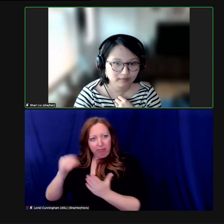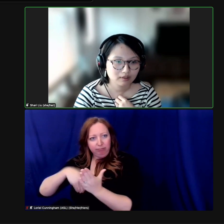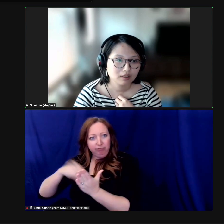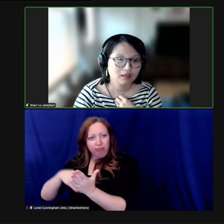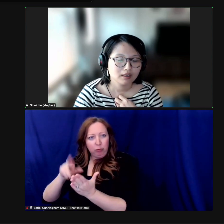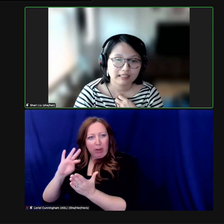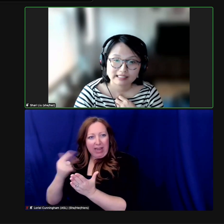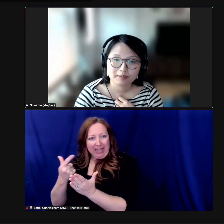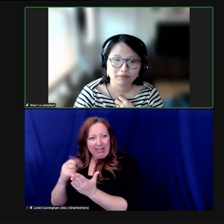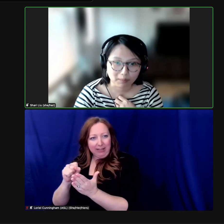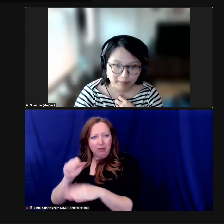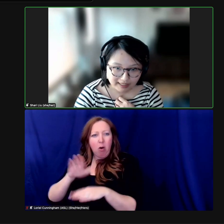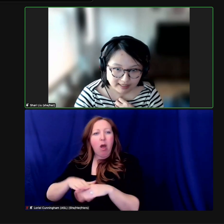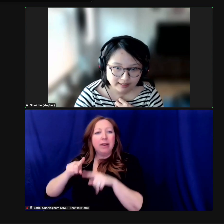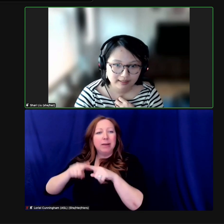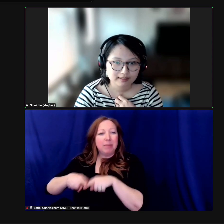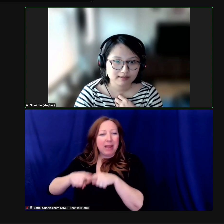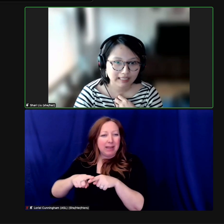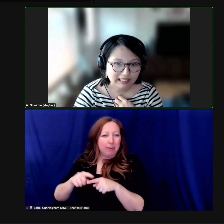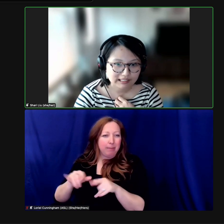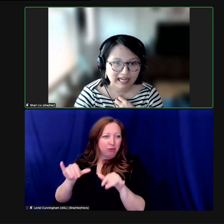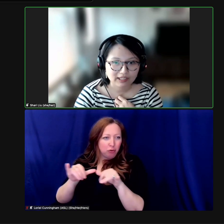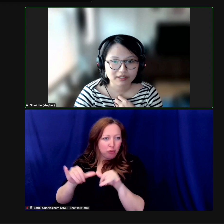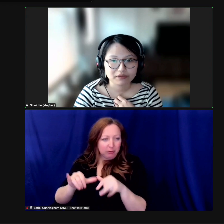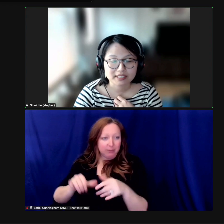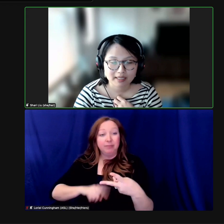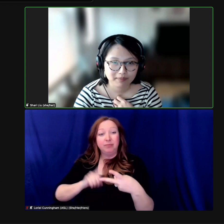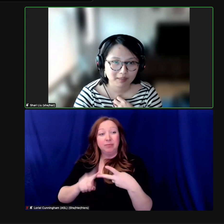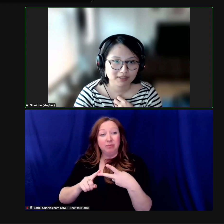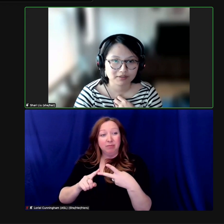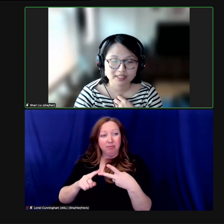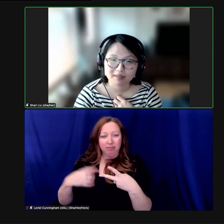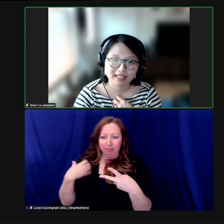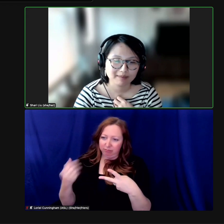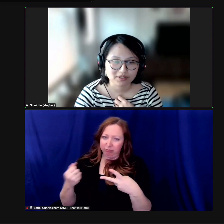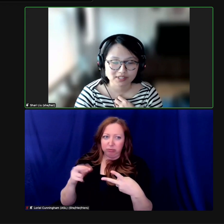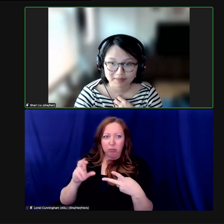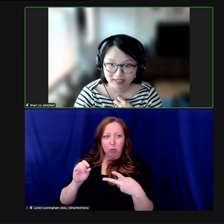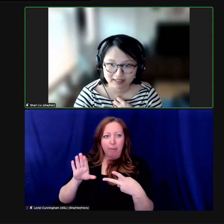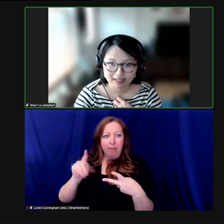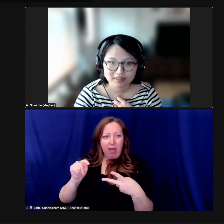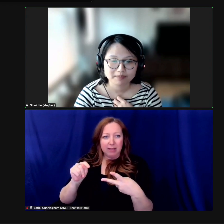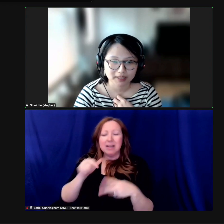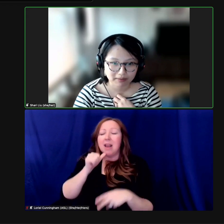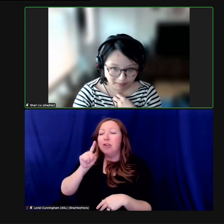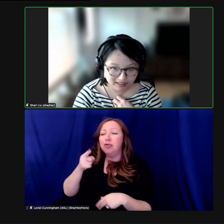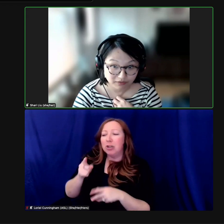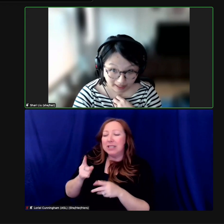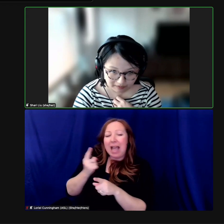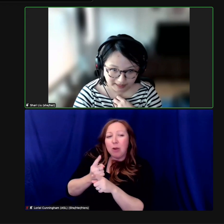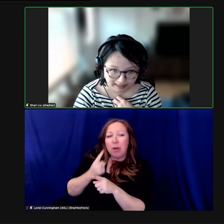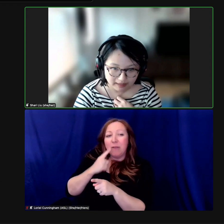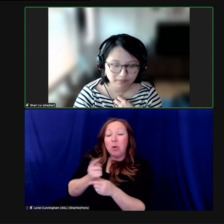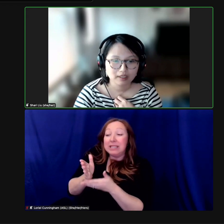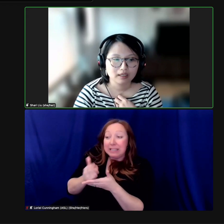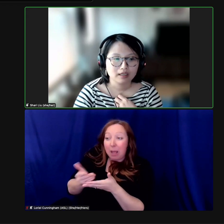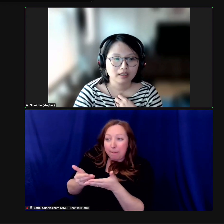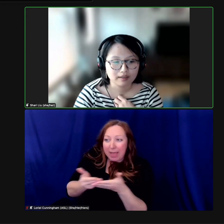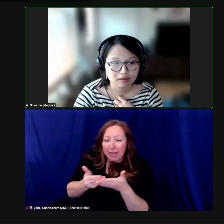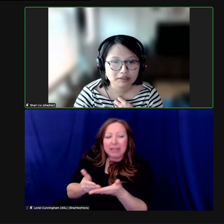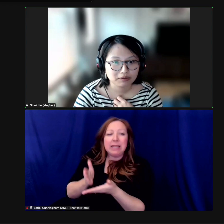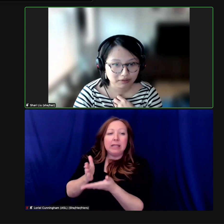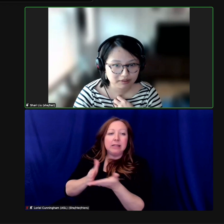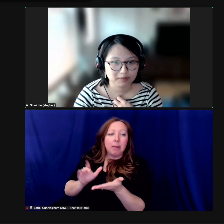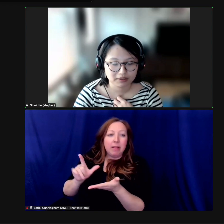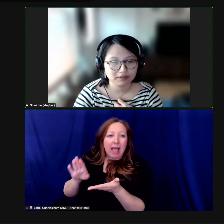about. It needs to be robust, so not just accurate for some babies or some labs or some paradigms, but robust for everybody,